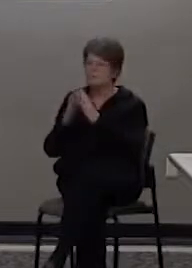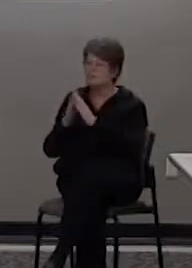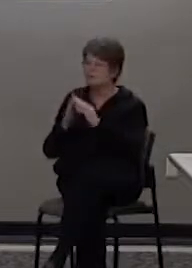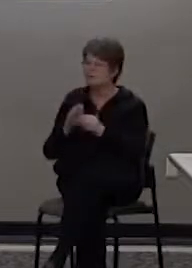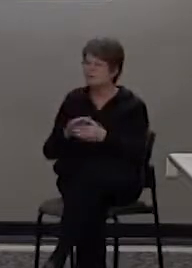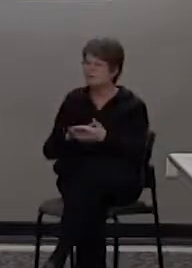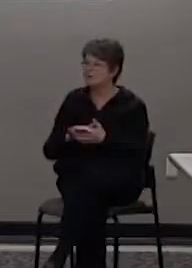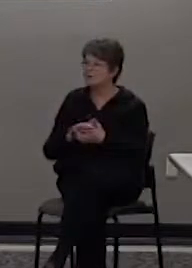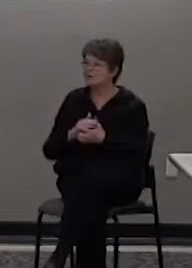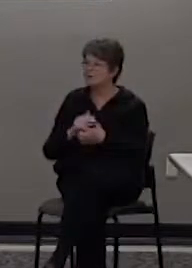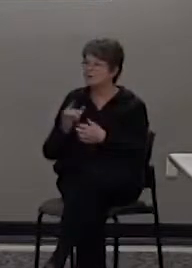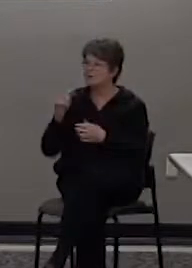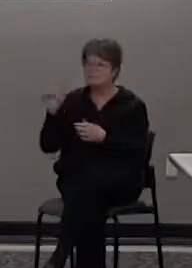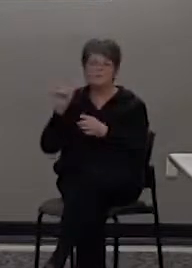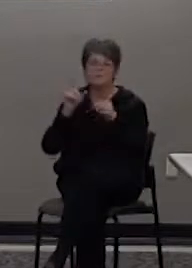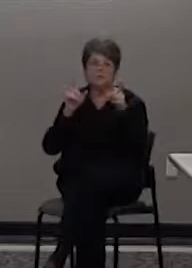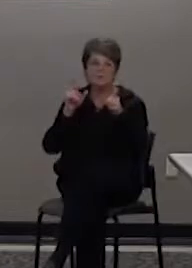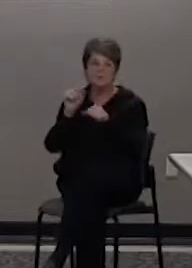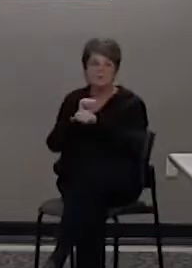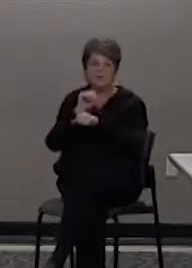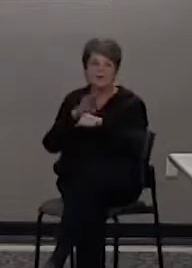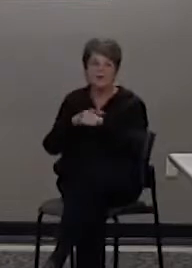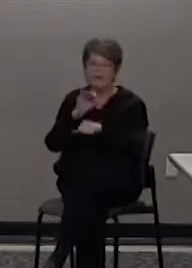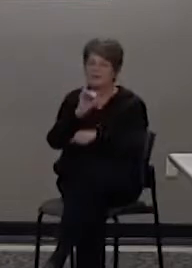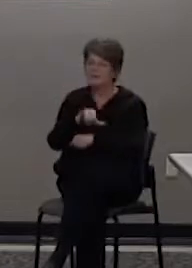You're talking to the guy who's working on it. Yeah, he's working on it.